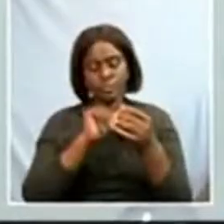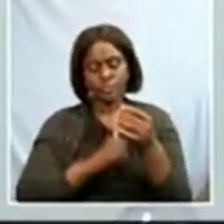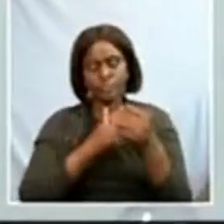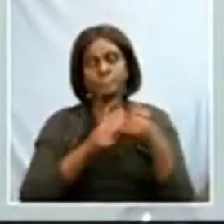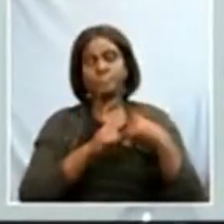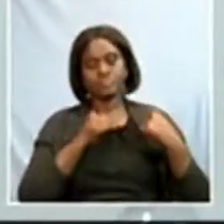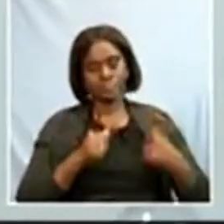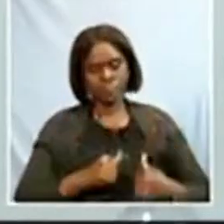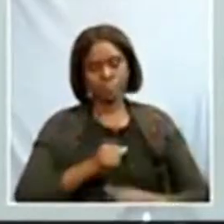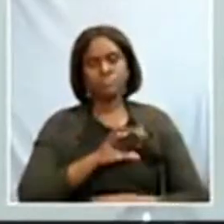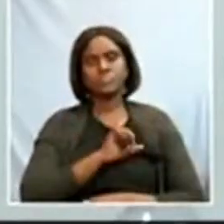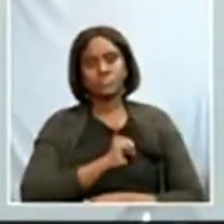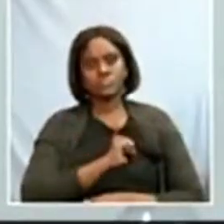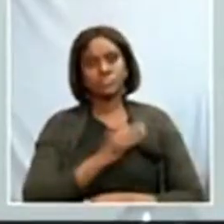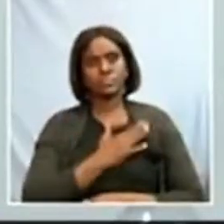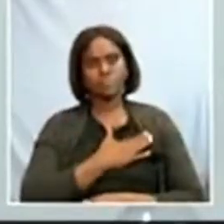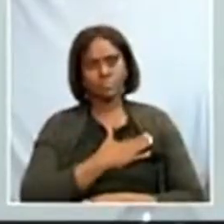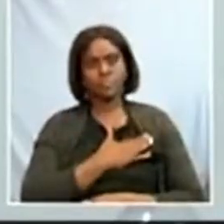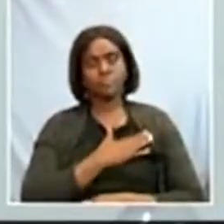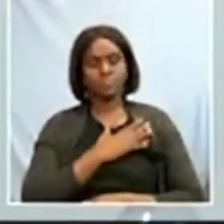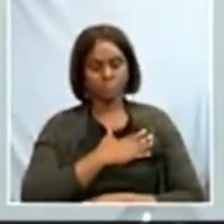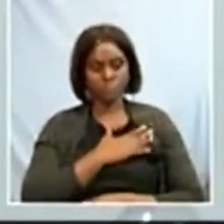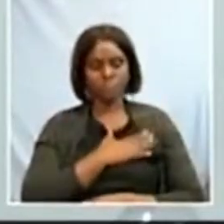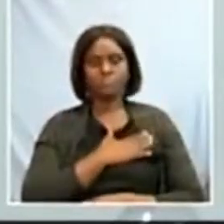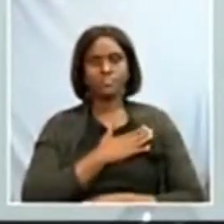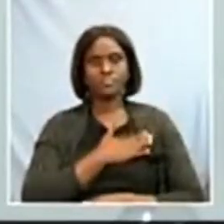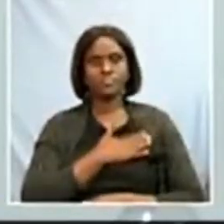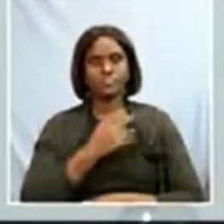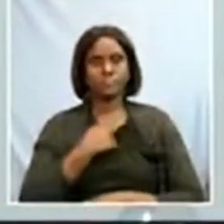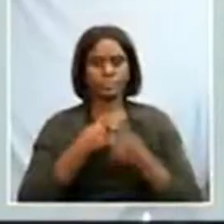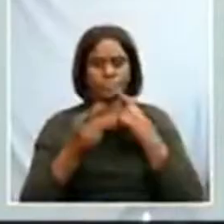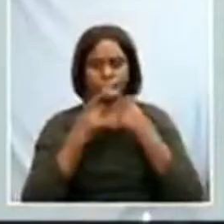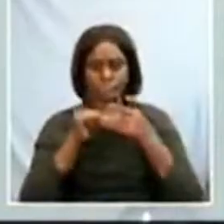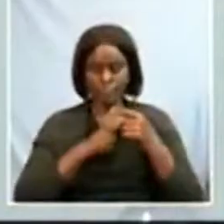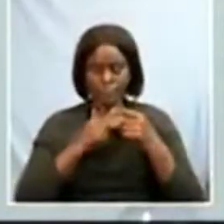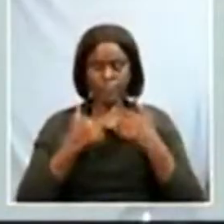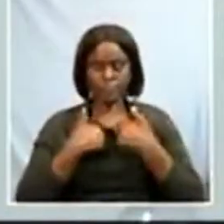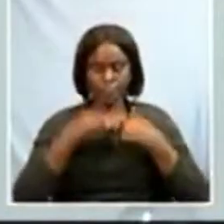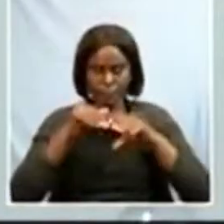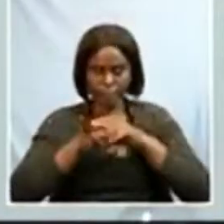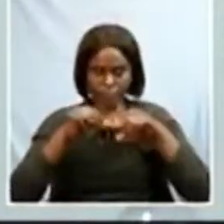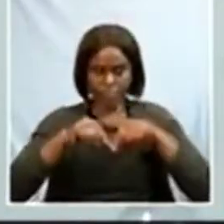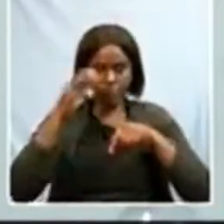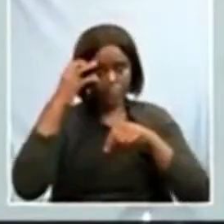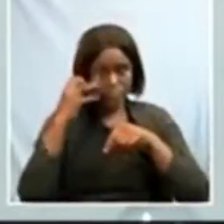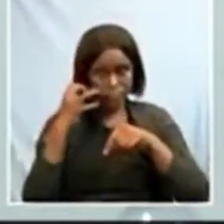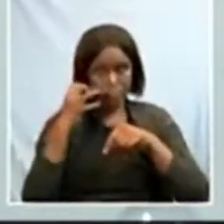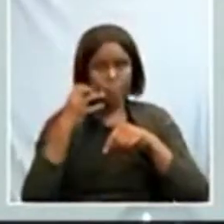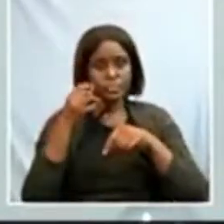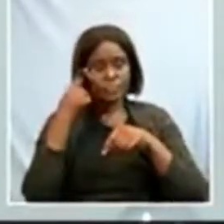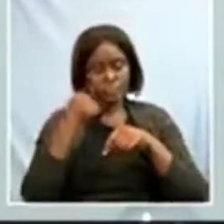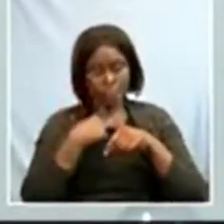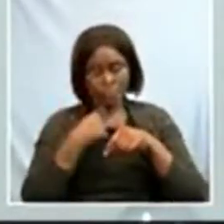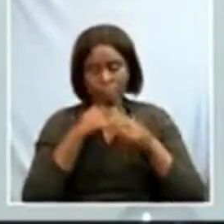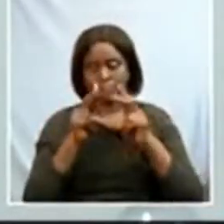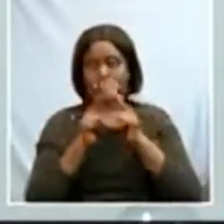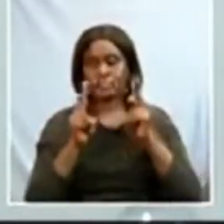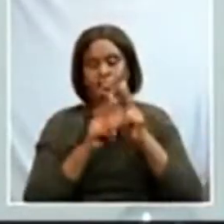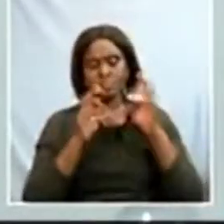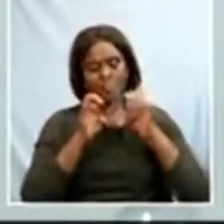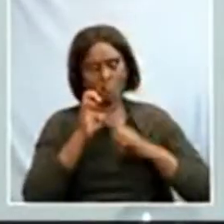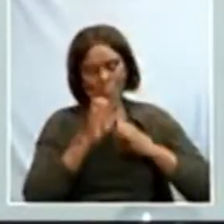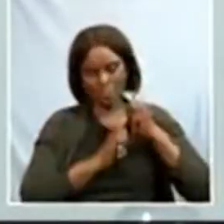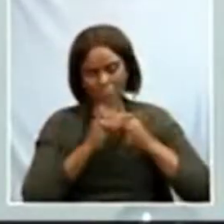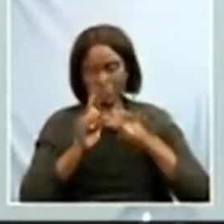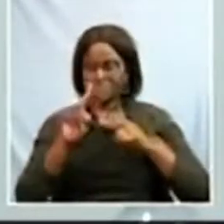heart. Let's take a heart. Like I said, we're privileged to be in these offices. For me, I'm very emotional today because